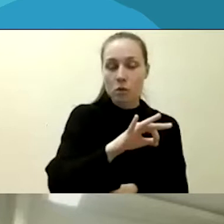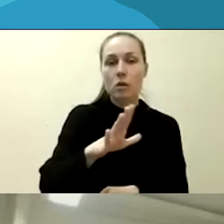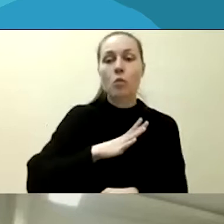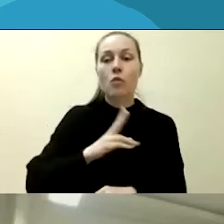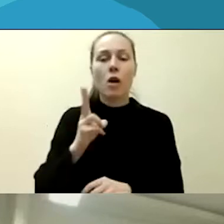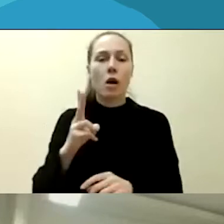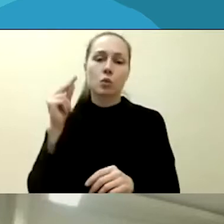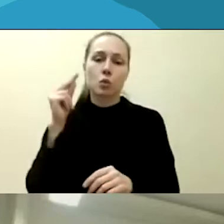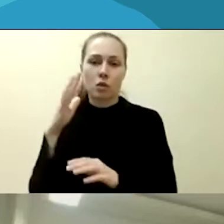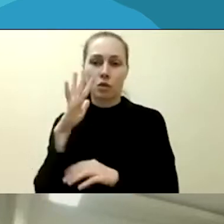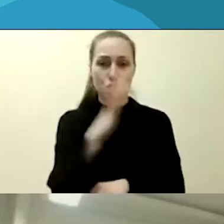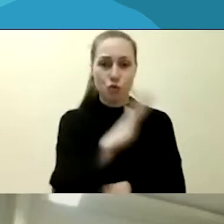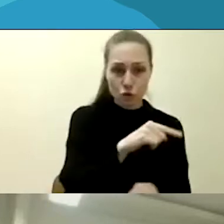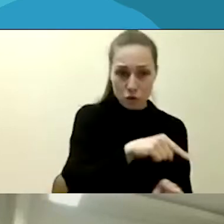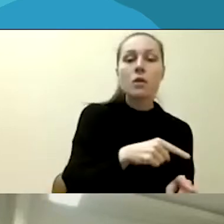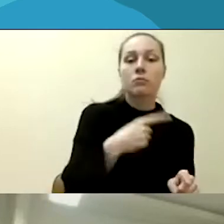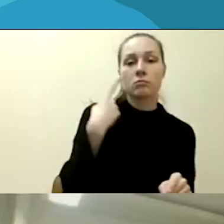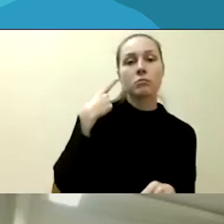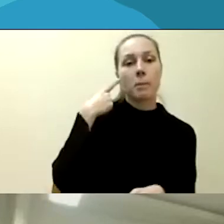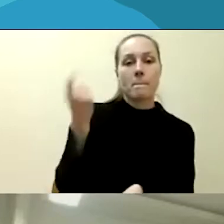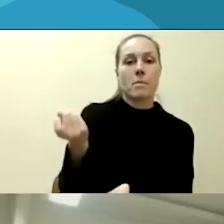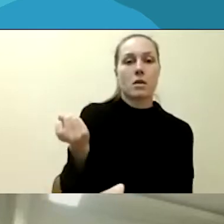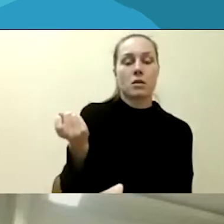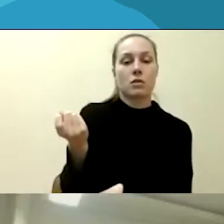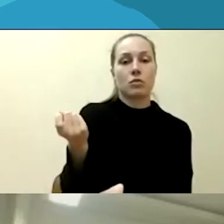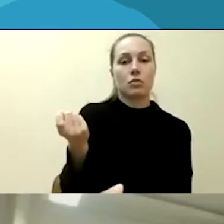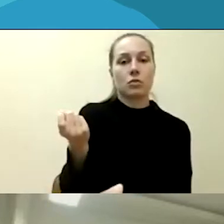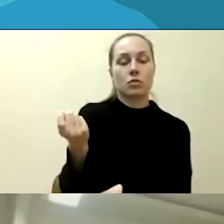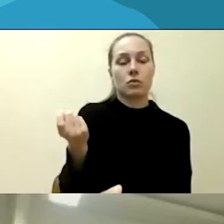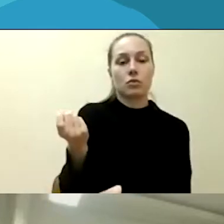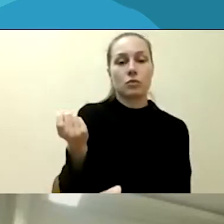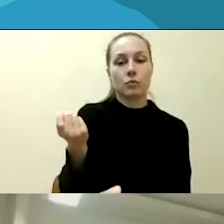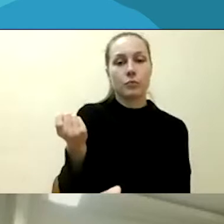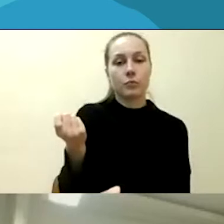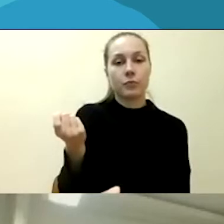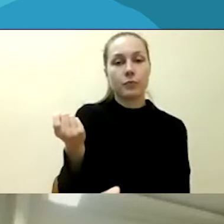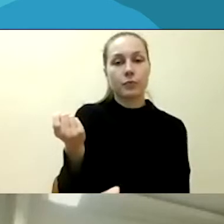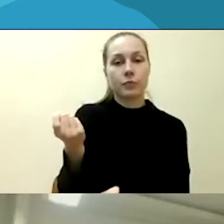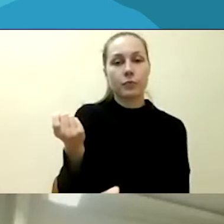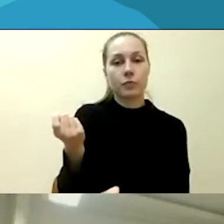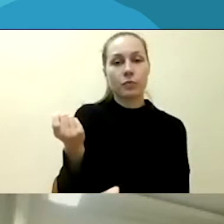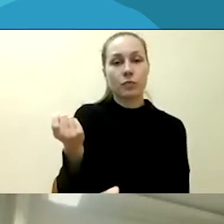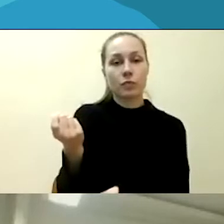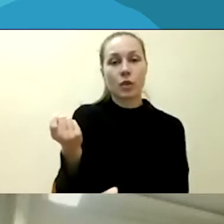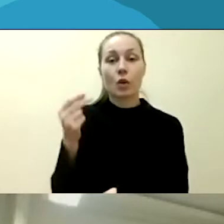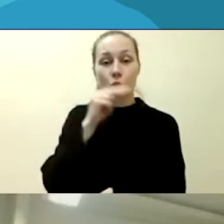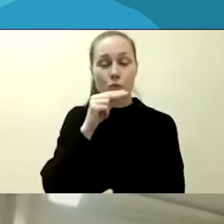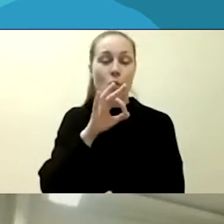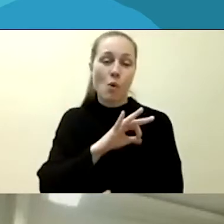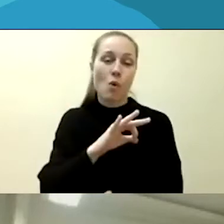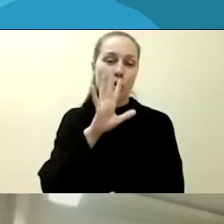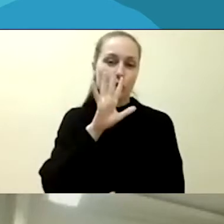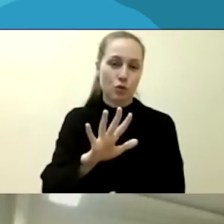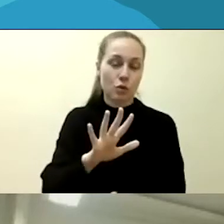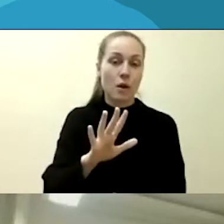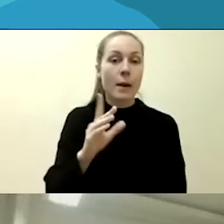it? They don't define the event as a hate or as a crime. They are normalized of